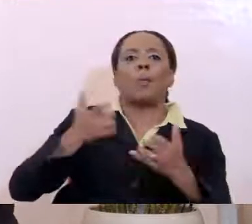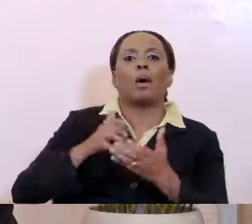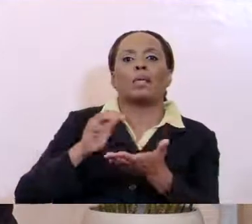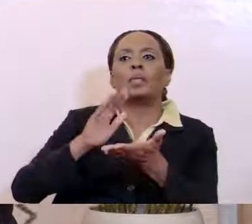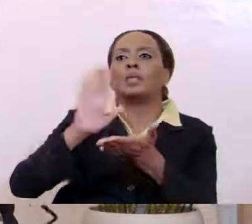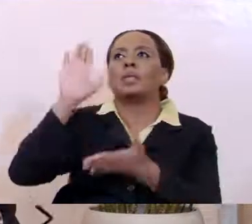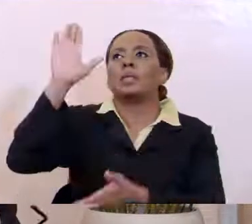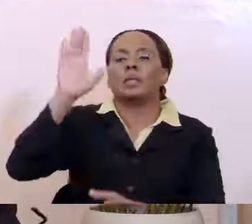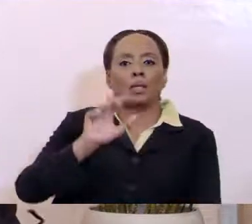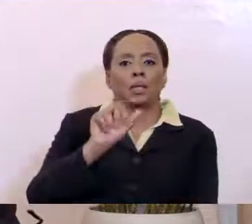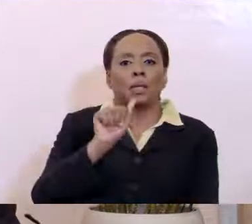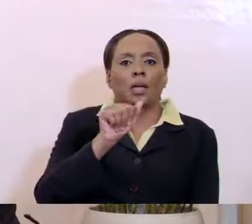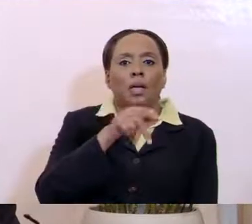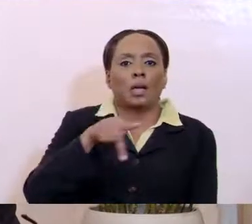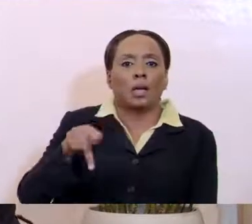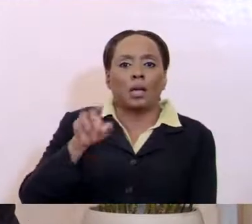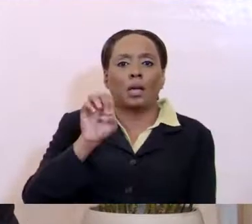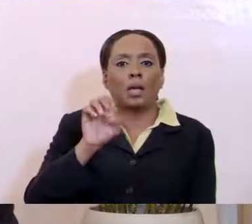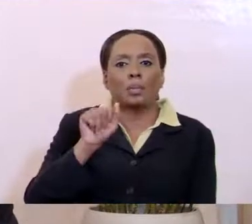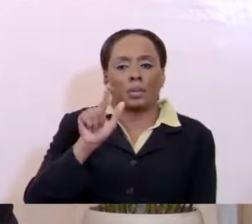court, as it did only this week,